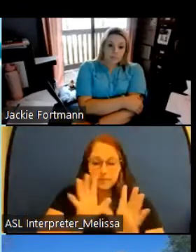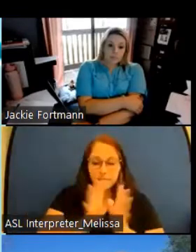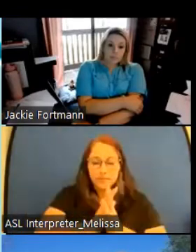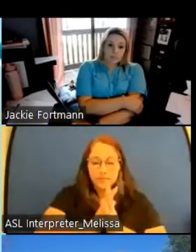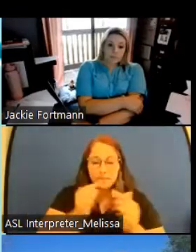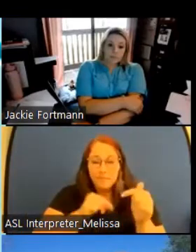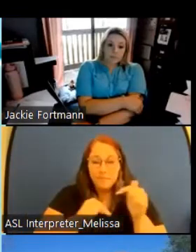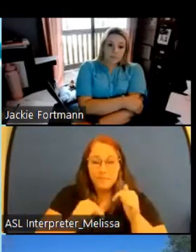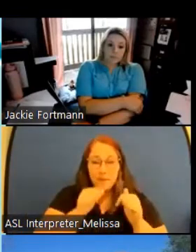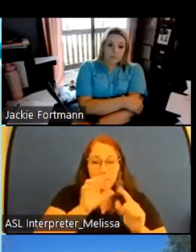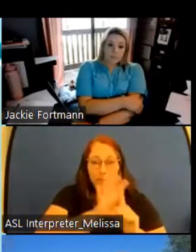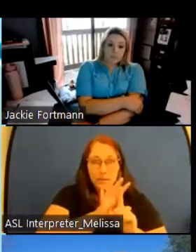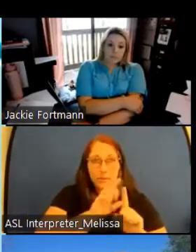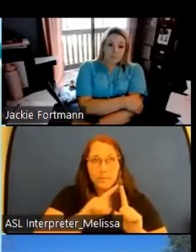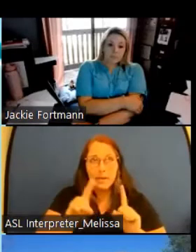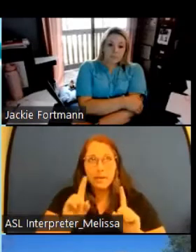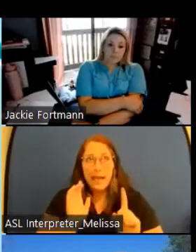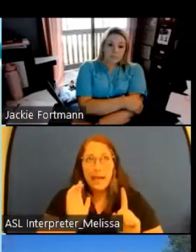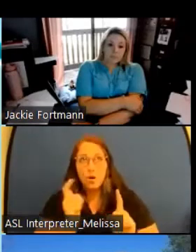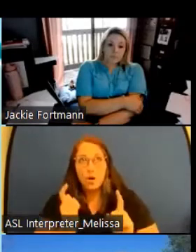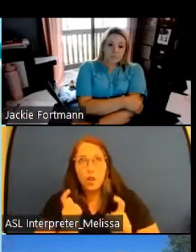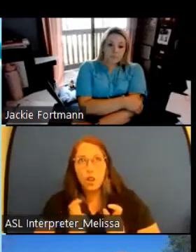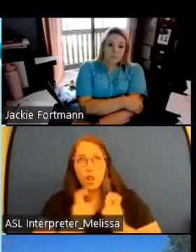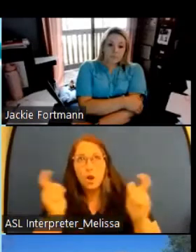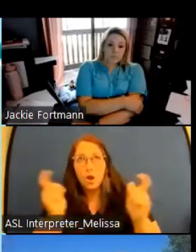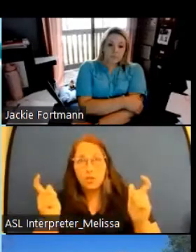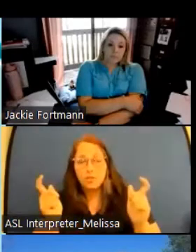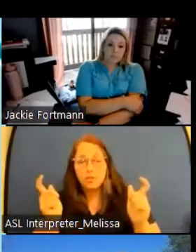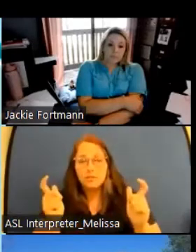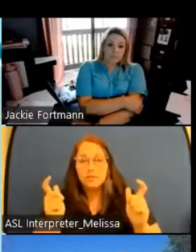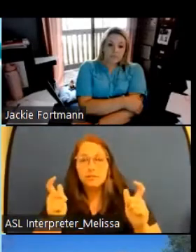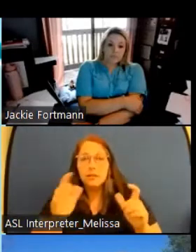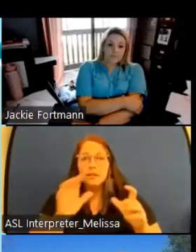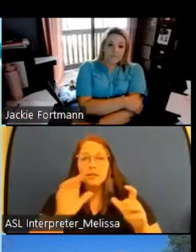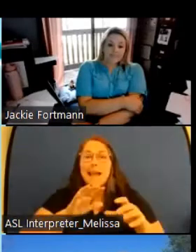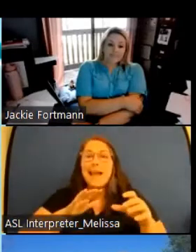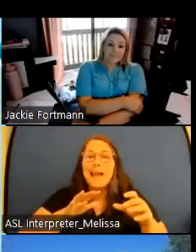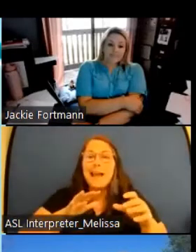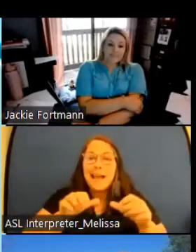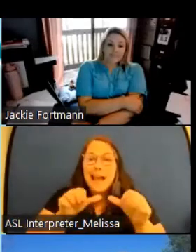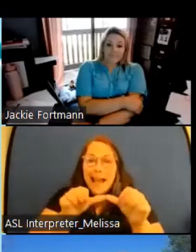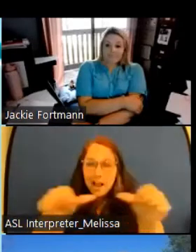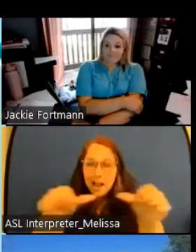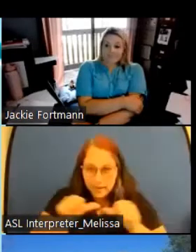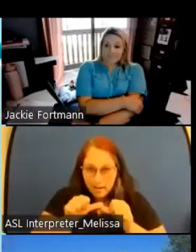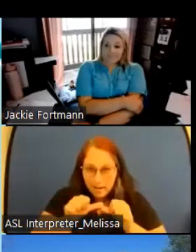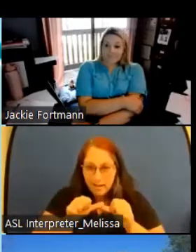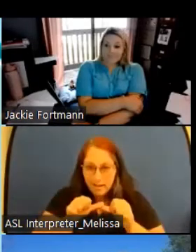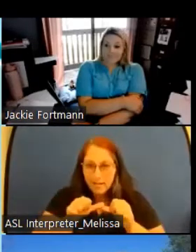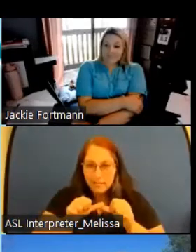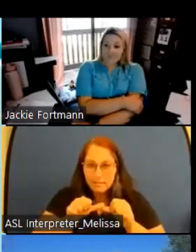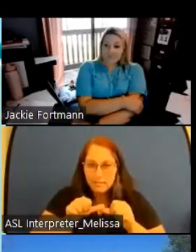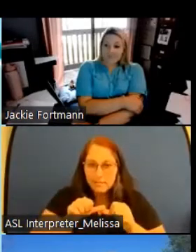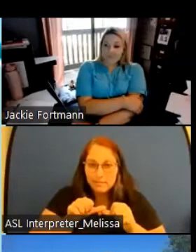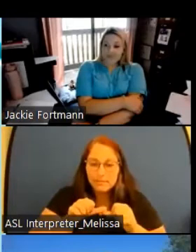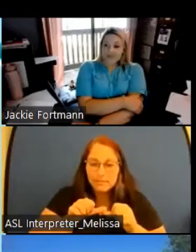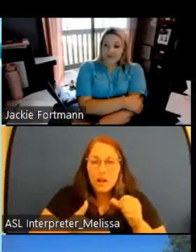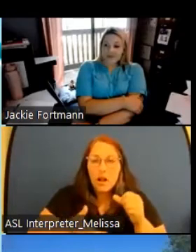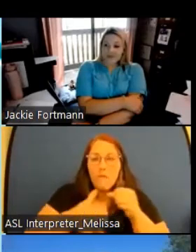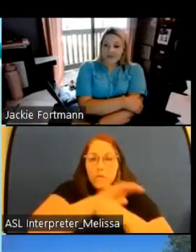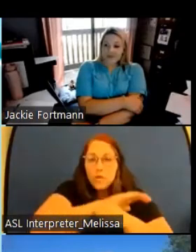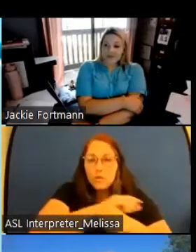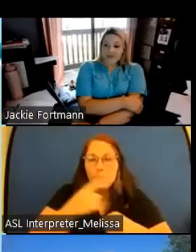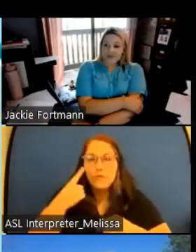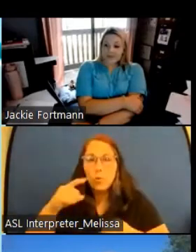population, the largest area coverage, I'm sorry, for Florida. We do cover